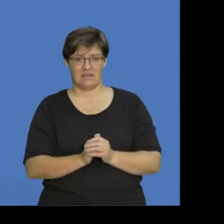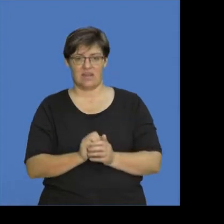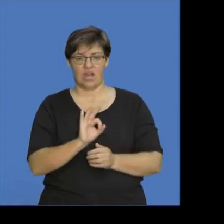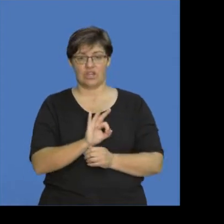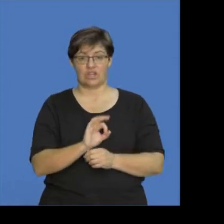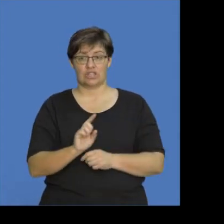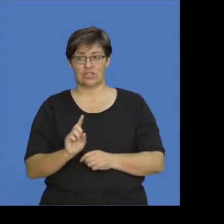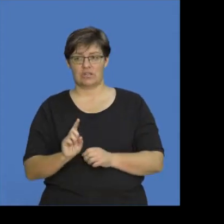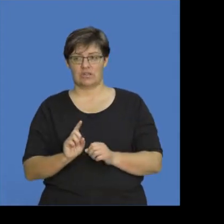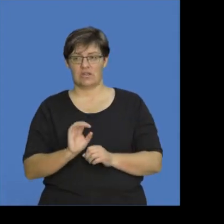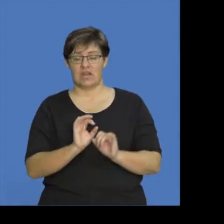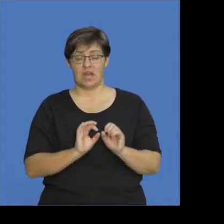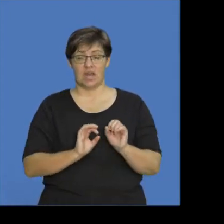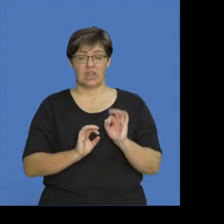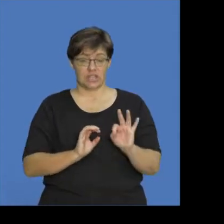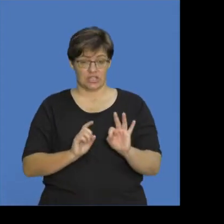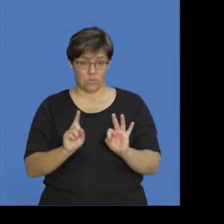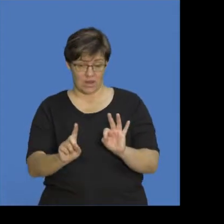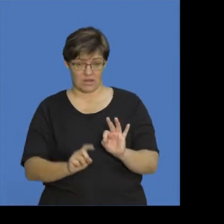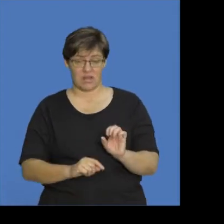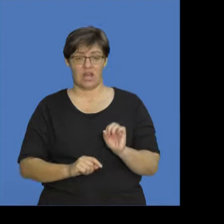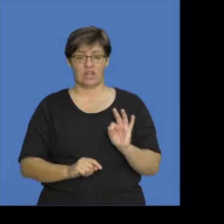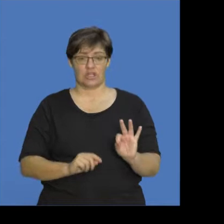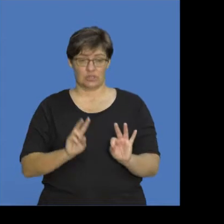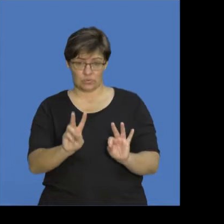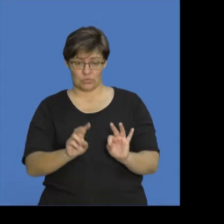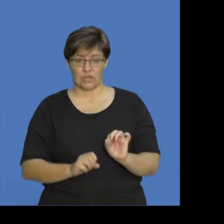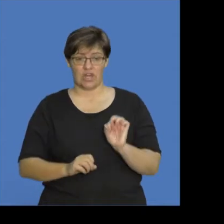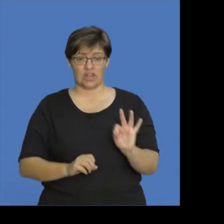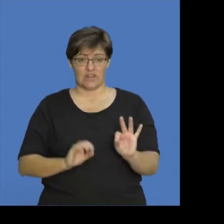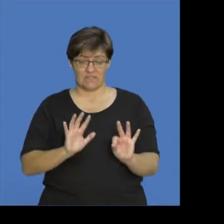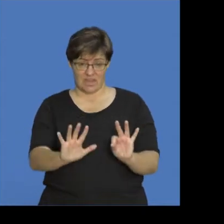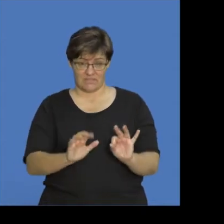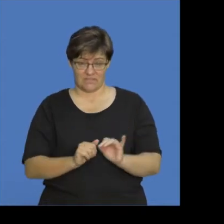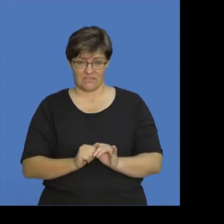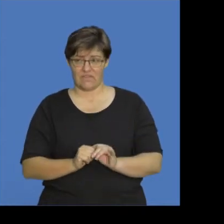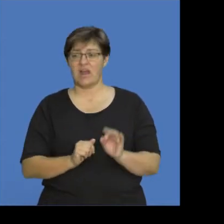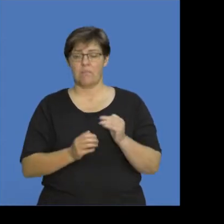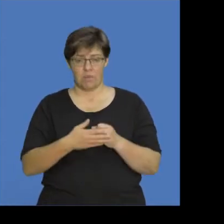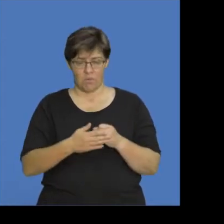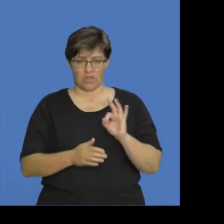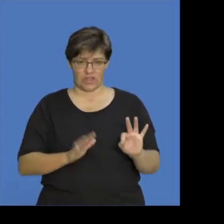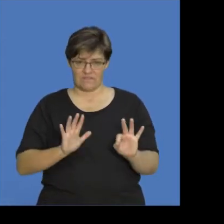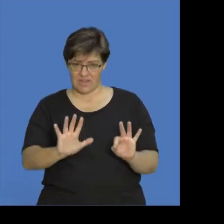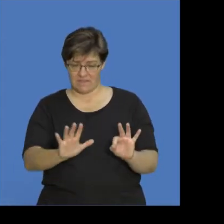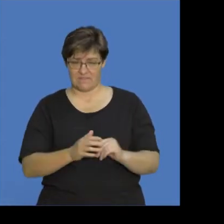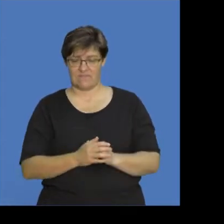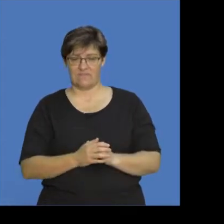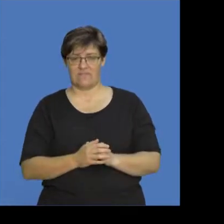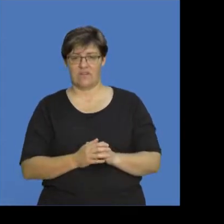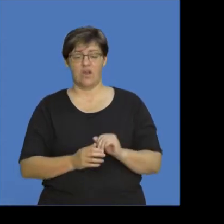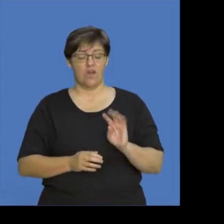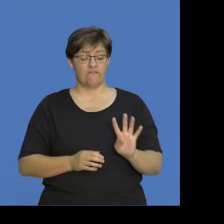29, 31, 32, 35, and we have another